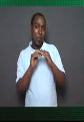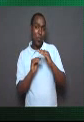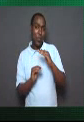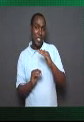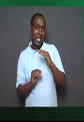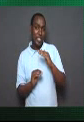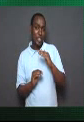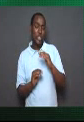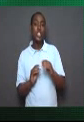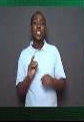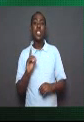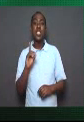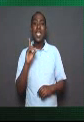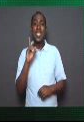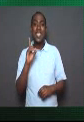called the dentin.